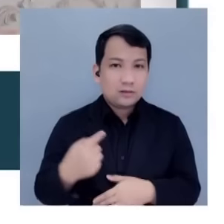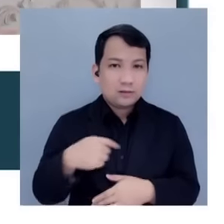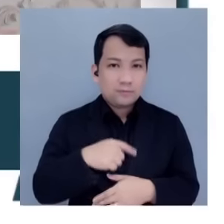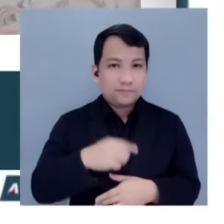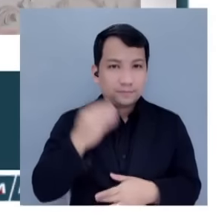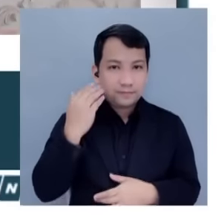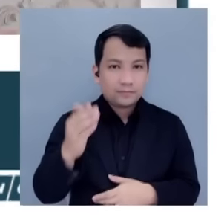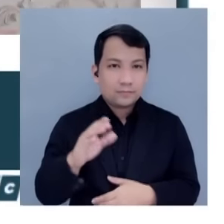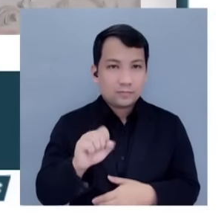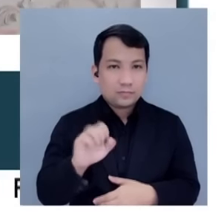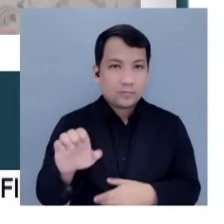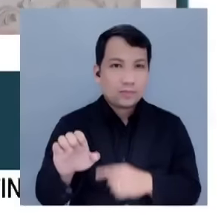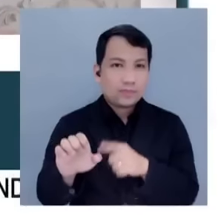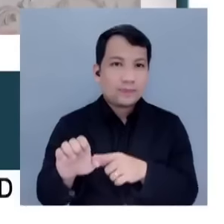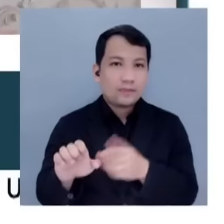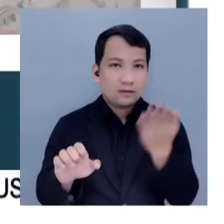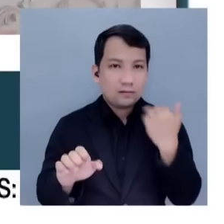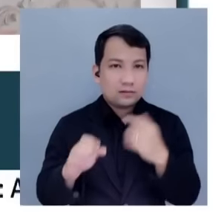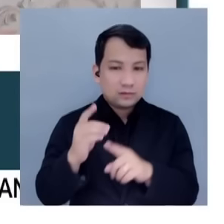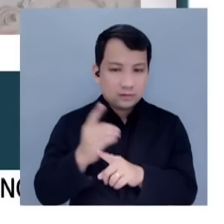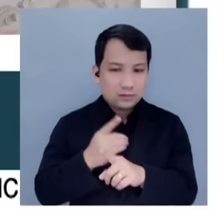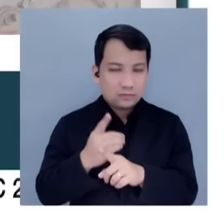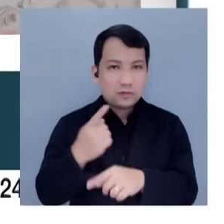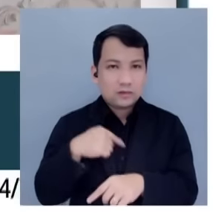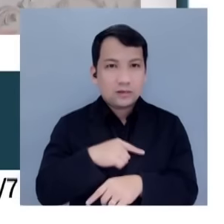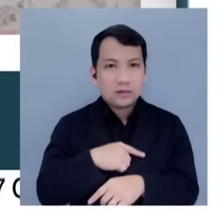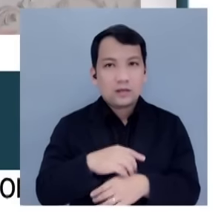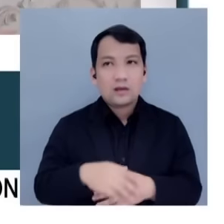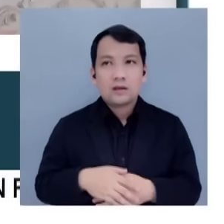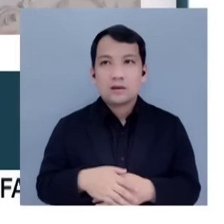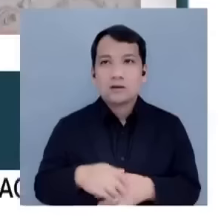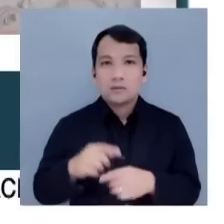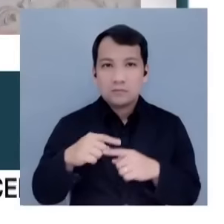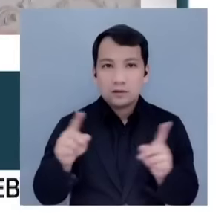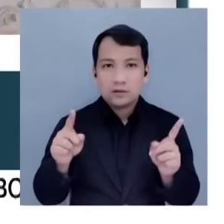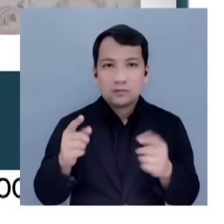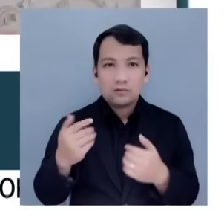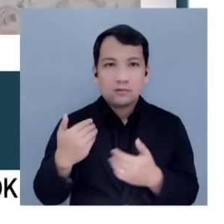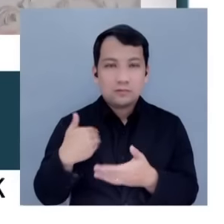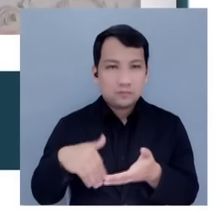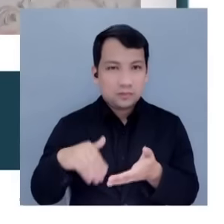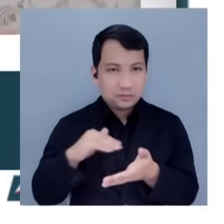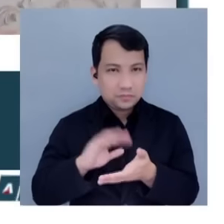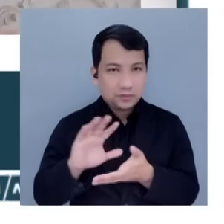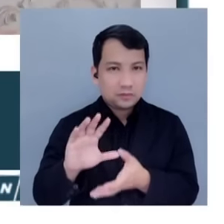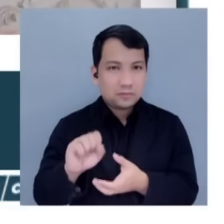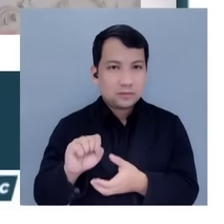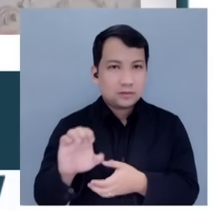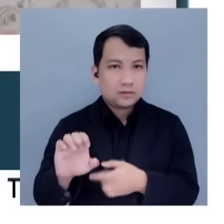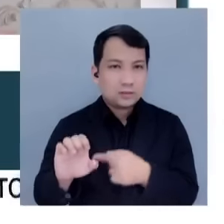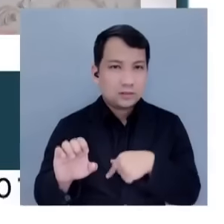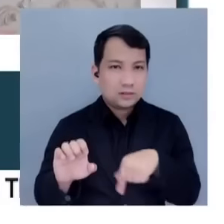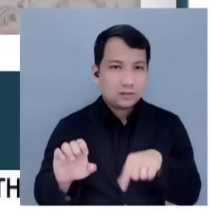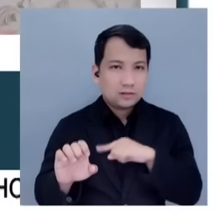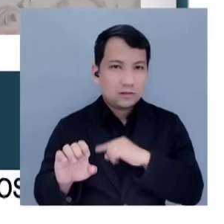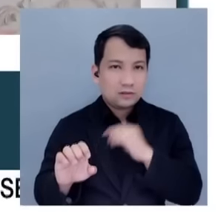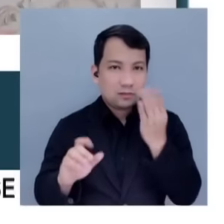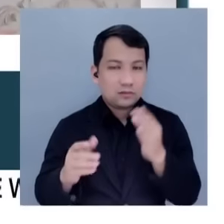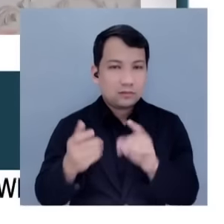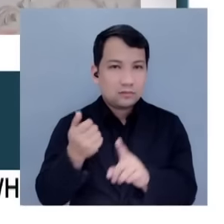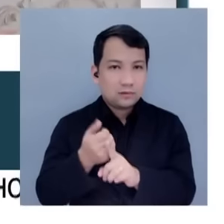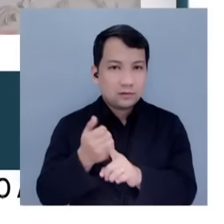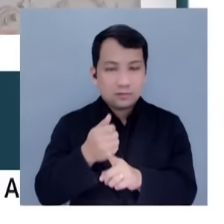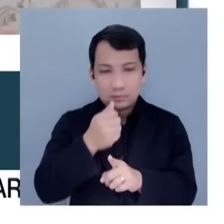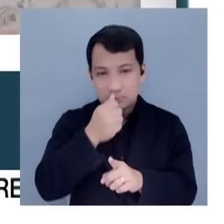was just last December. Pero there was another case precisely of attacking my